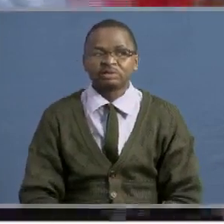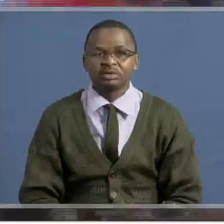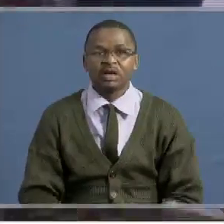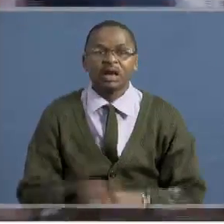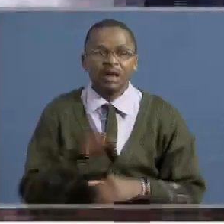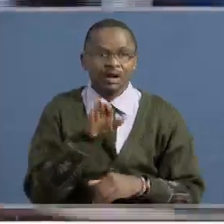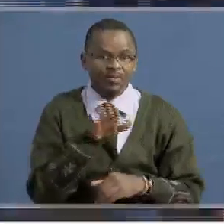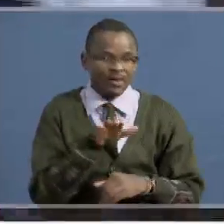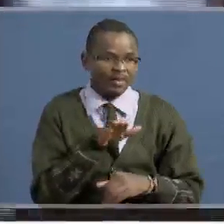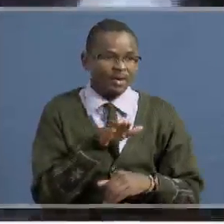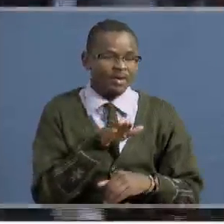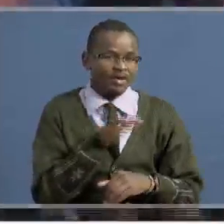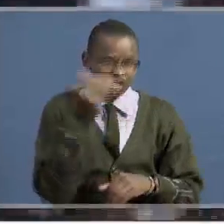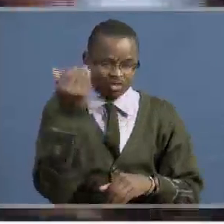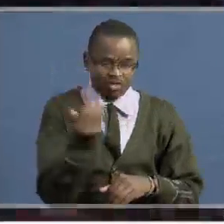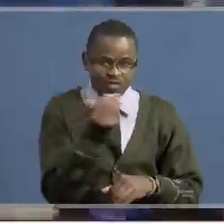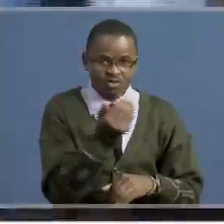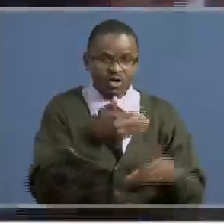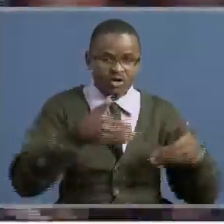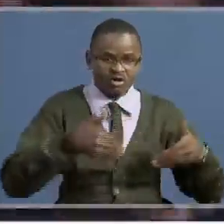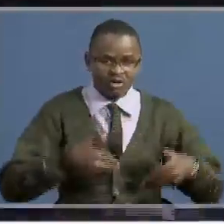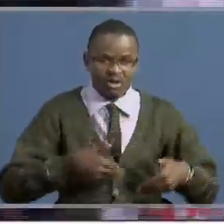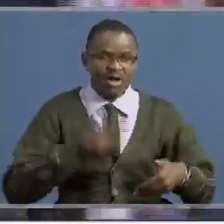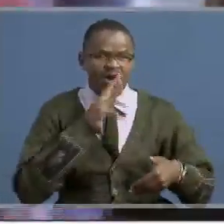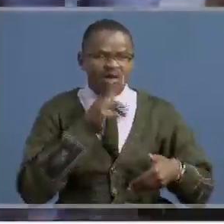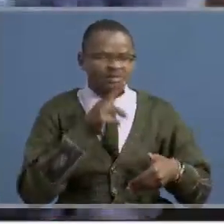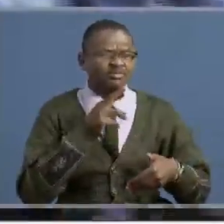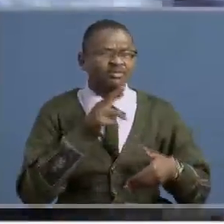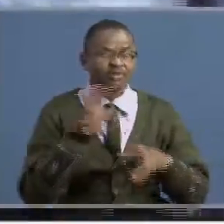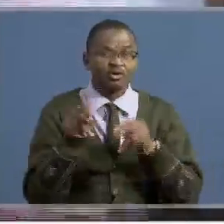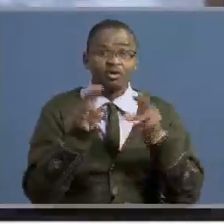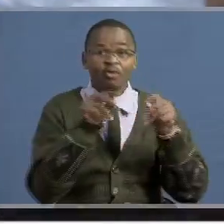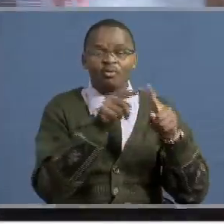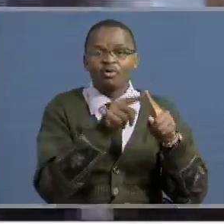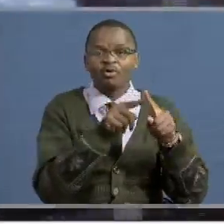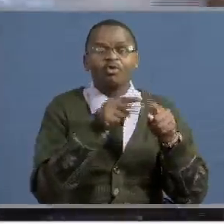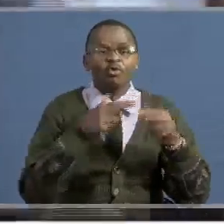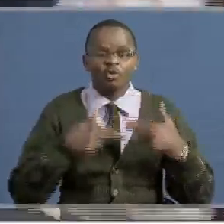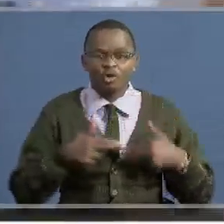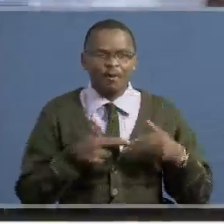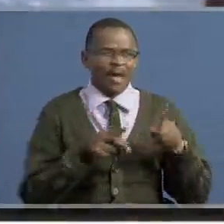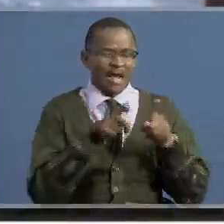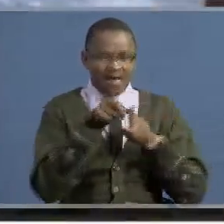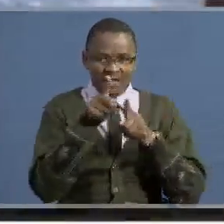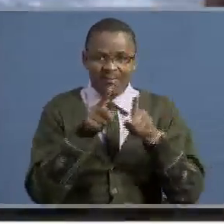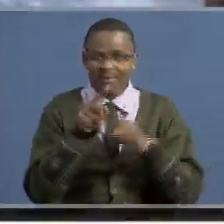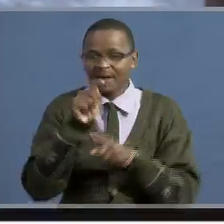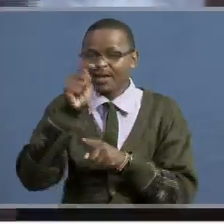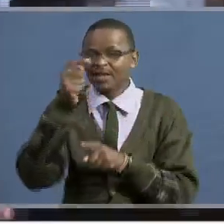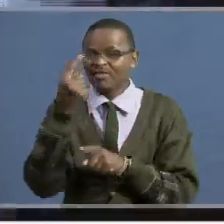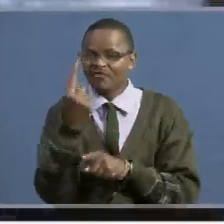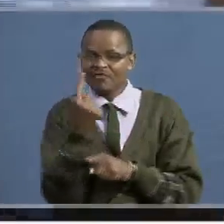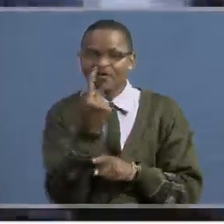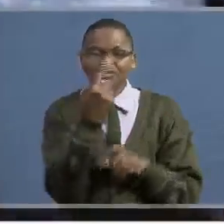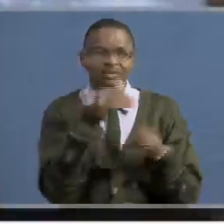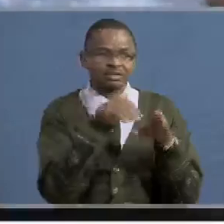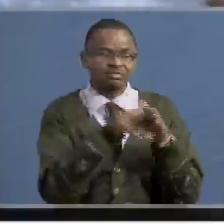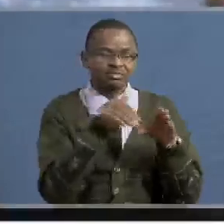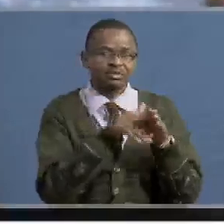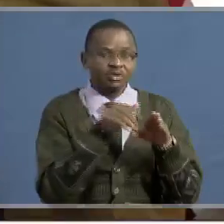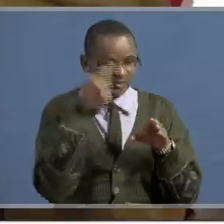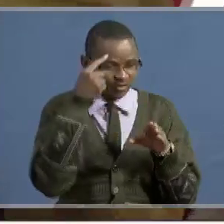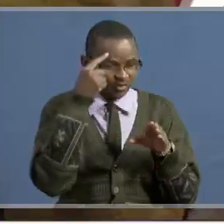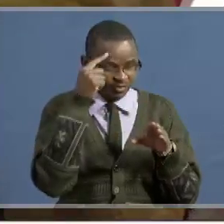Women, children, and the youth are the most susceptible to human trafficking. Kenya has been mapped as a source destination and transit